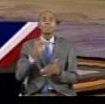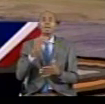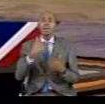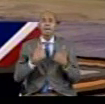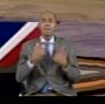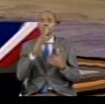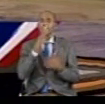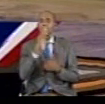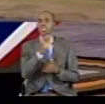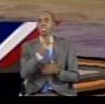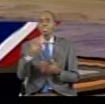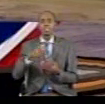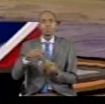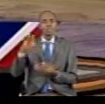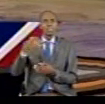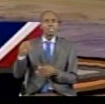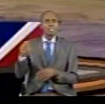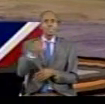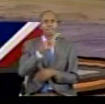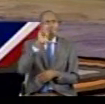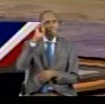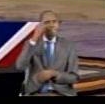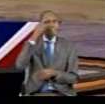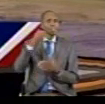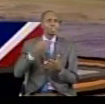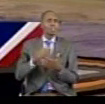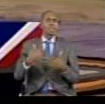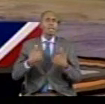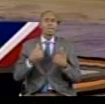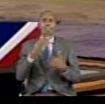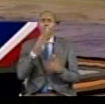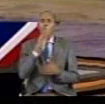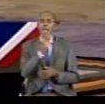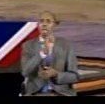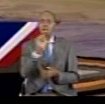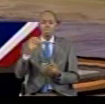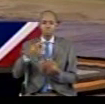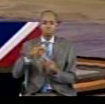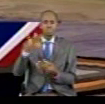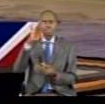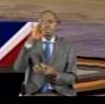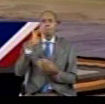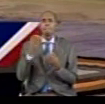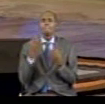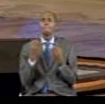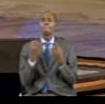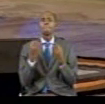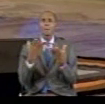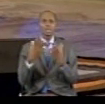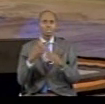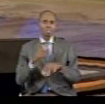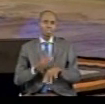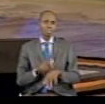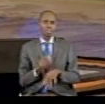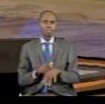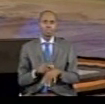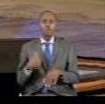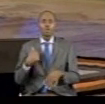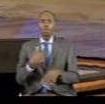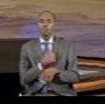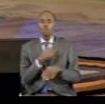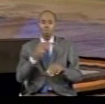They supposed it had been a spirit. Many times we get into